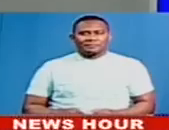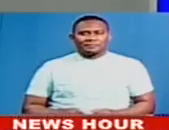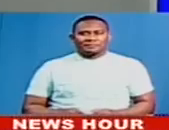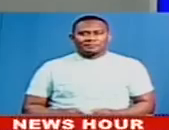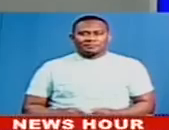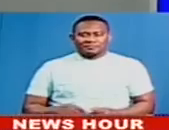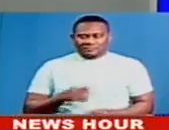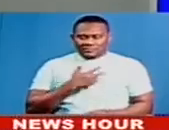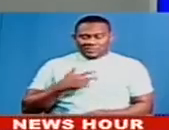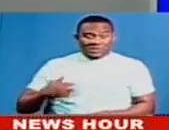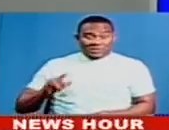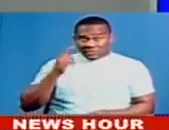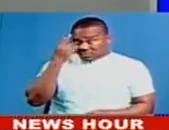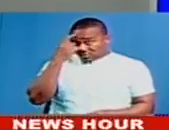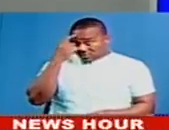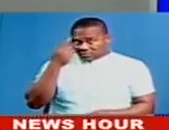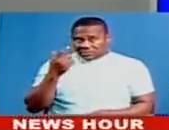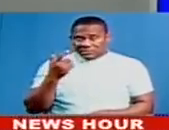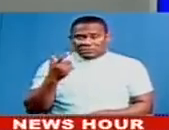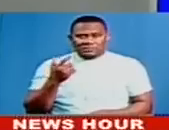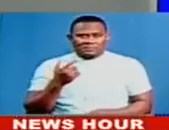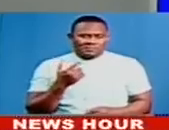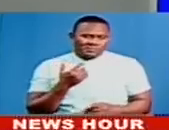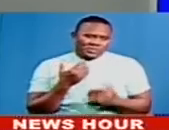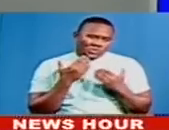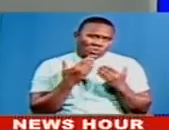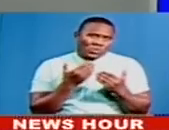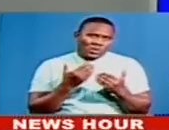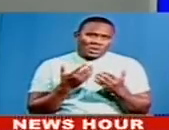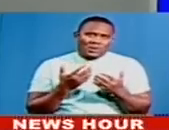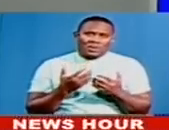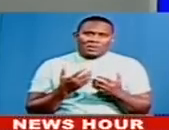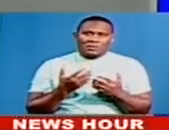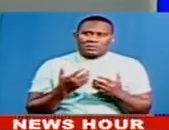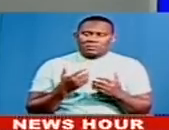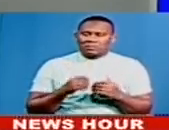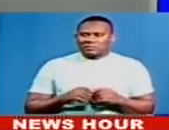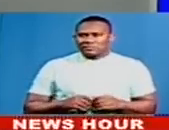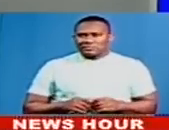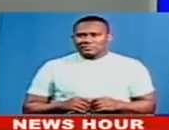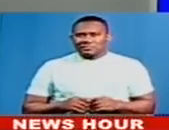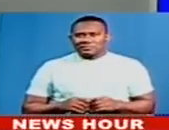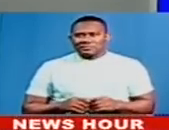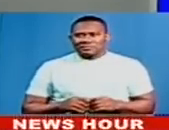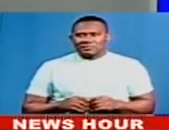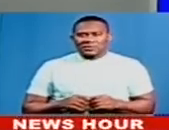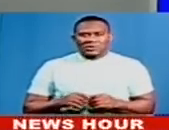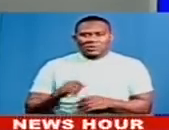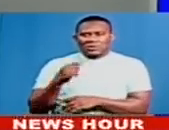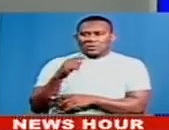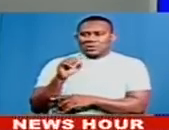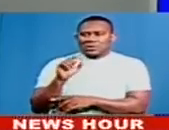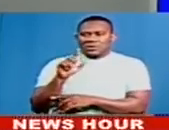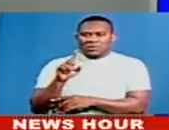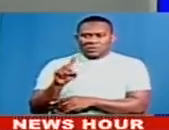The Danish government has expressed regrets to Ghana for its role in slave trade in the then Gold Coast. Speaking to his